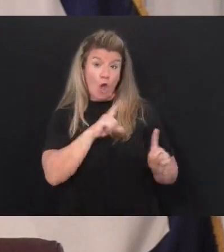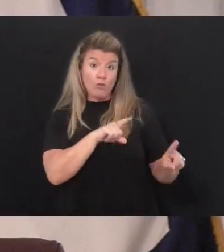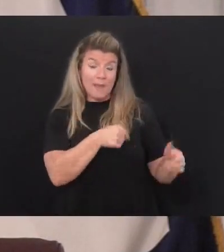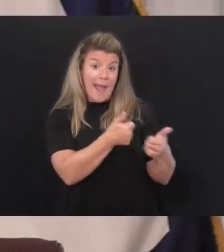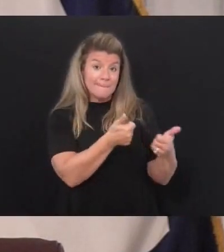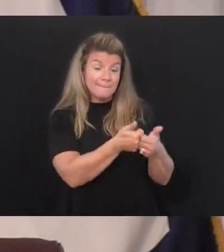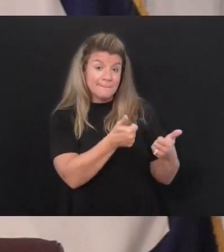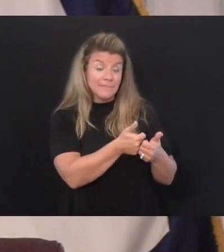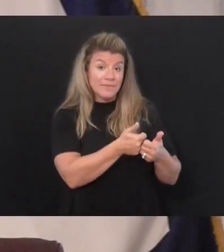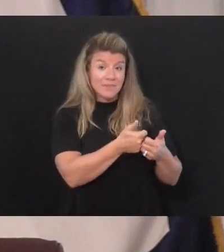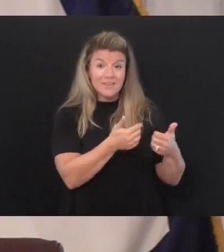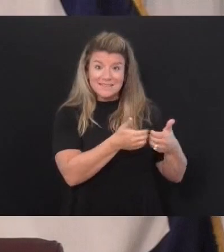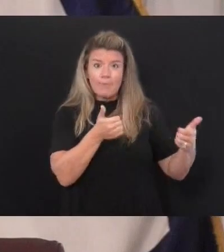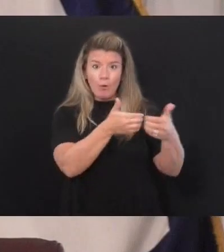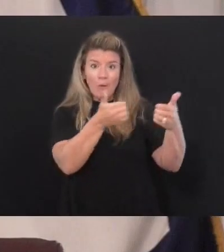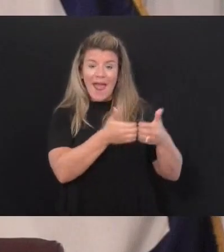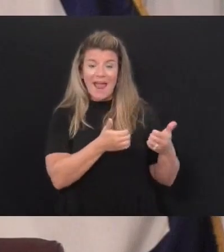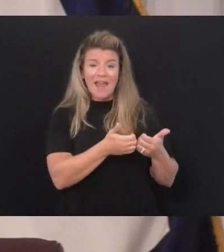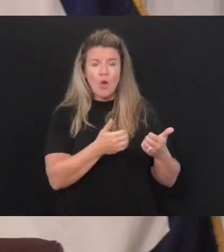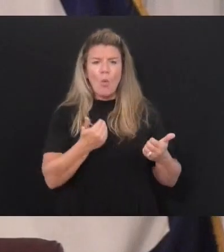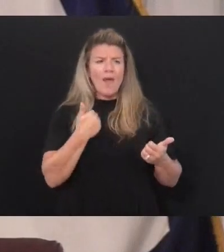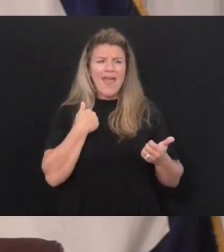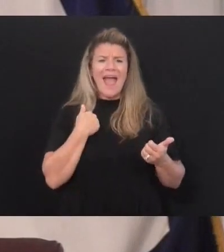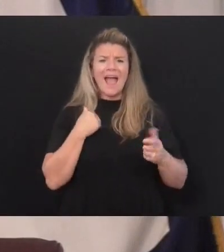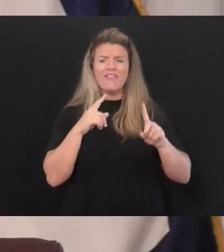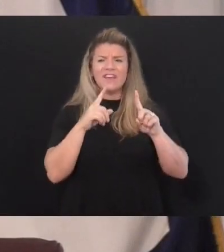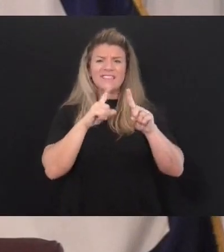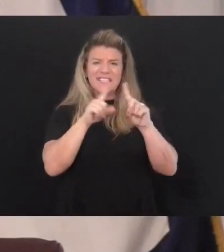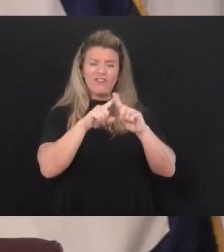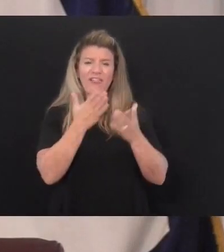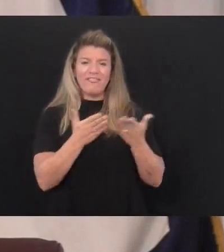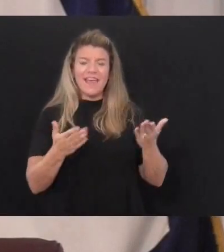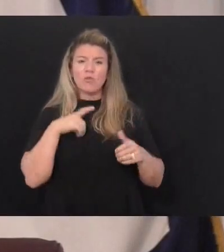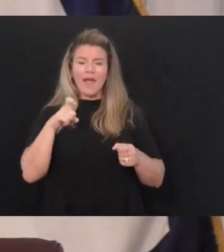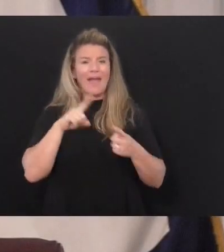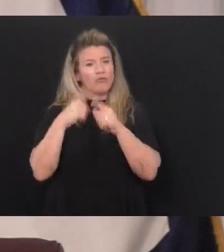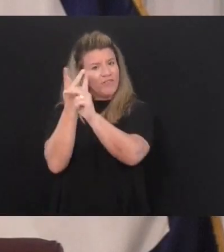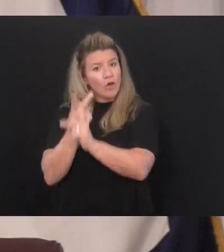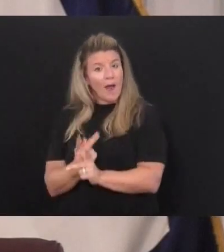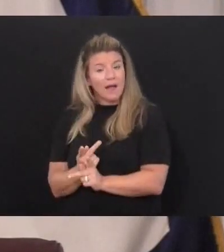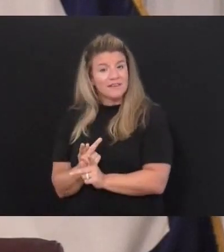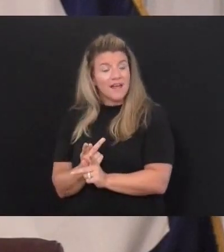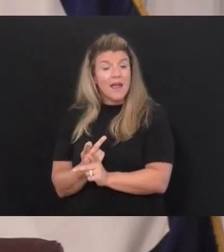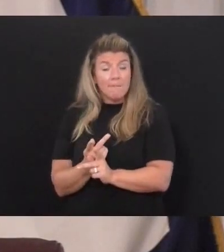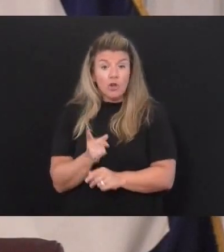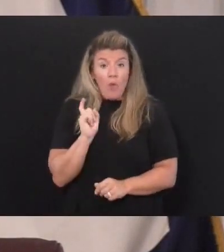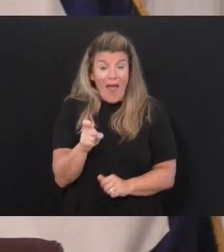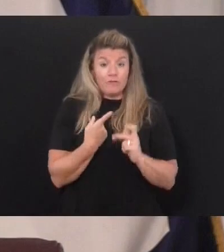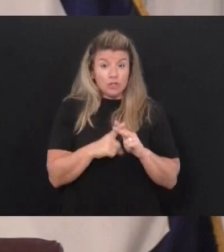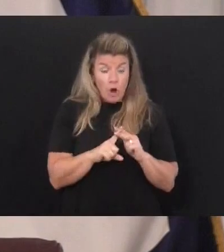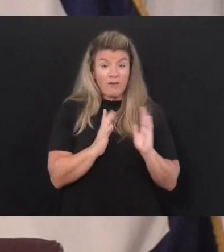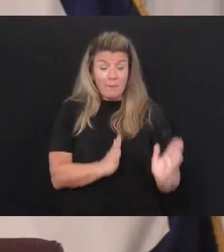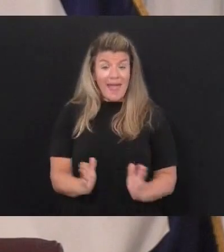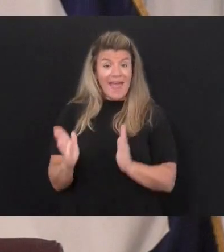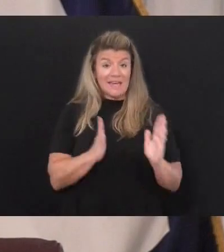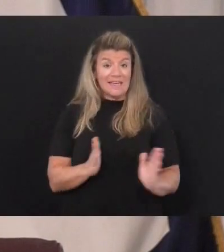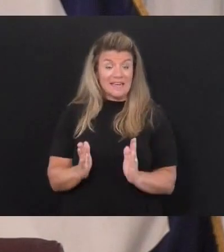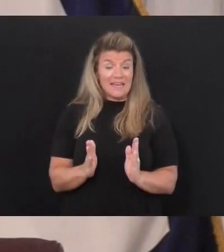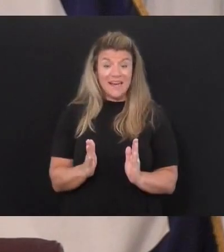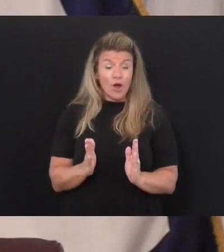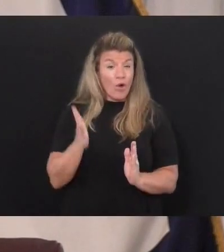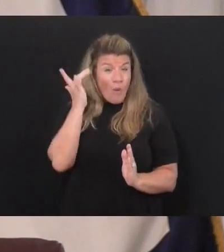that I am supposed to be directing and doing. Not on the grants. There's $970 million,